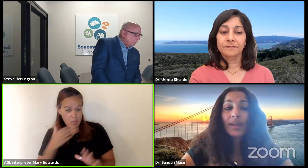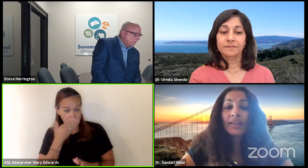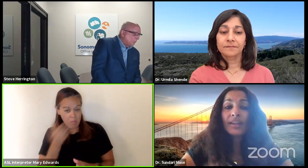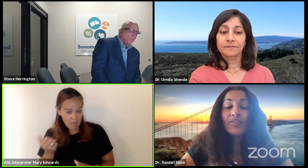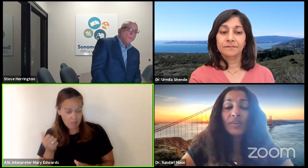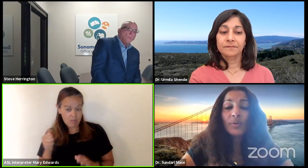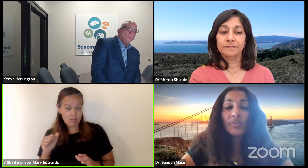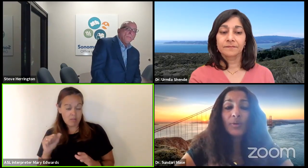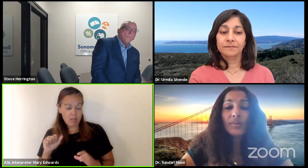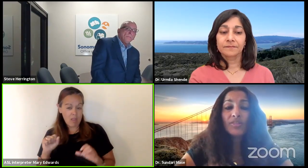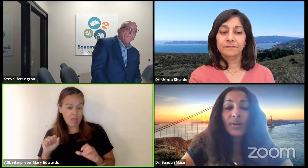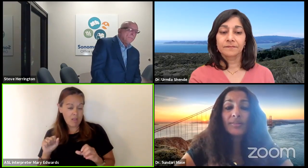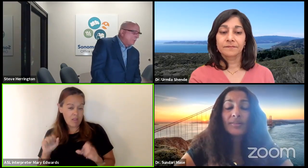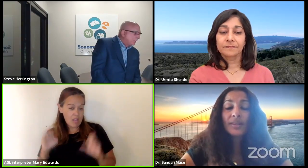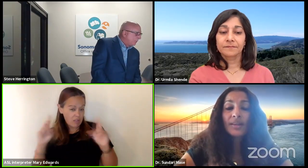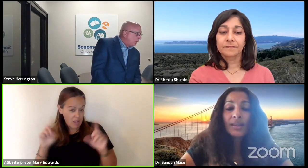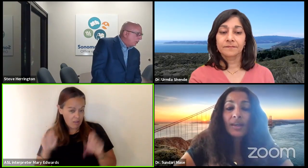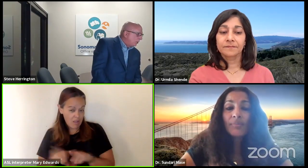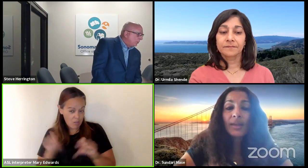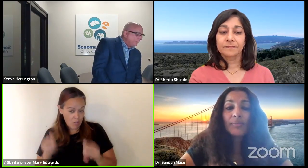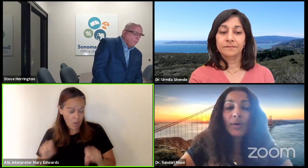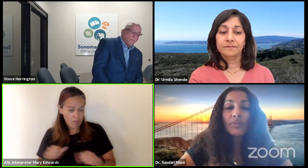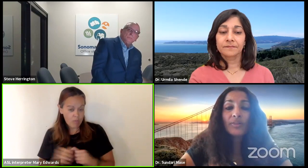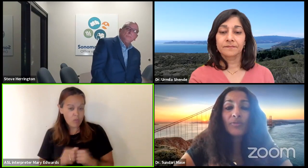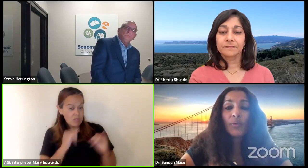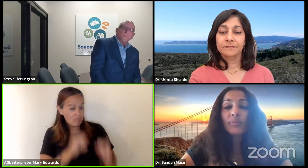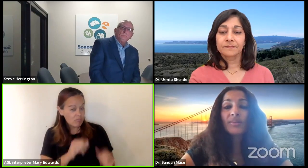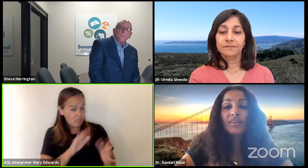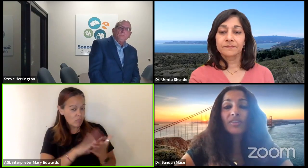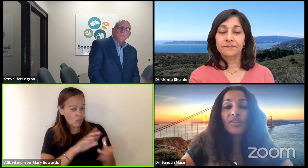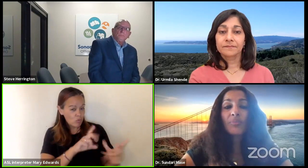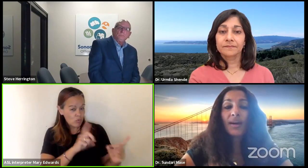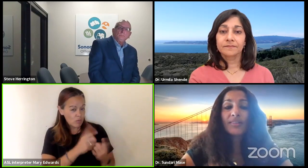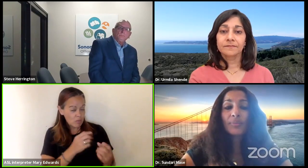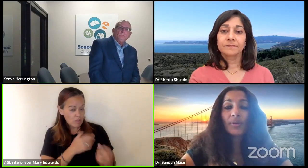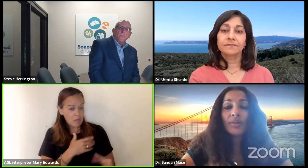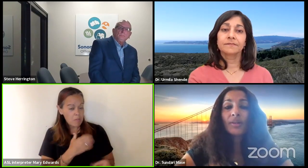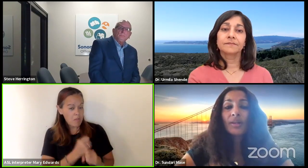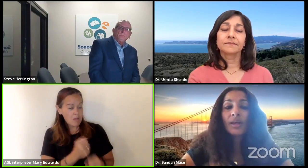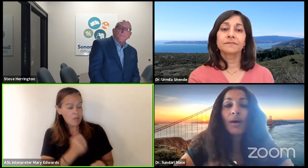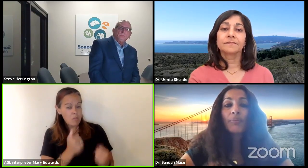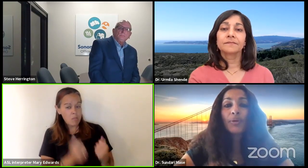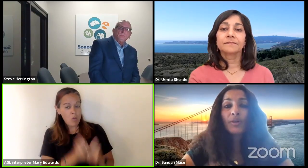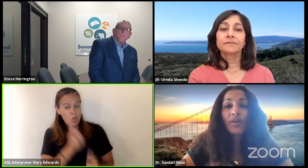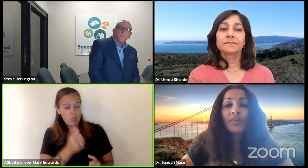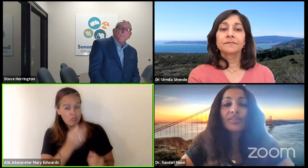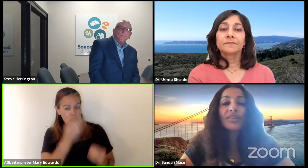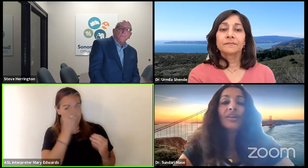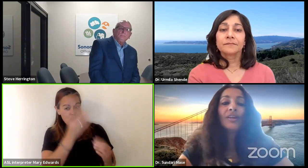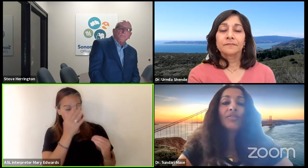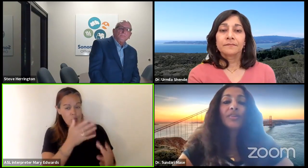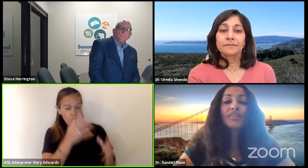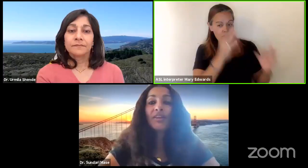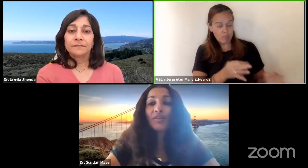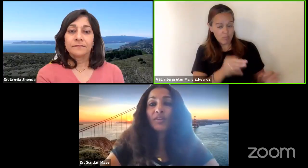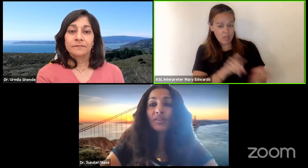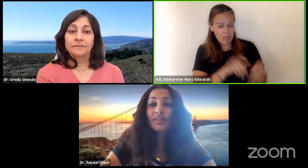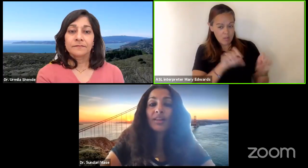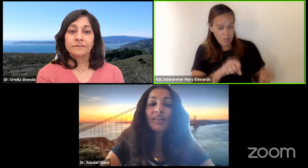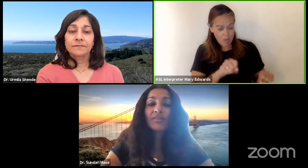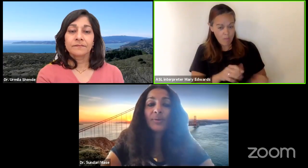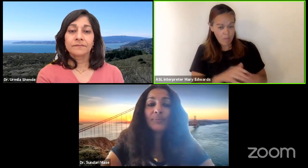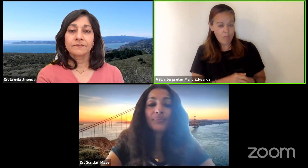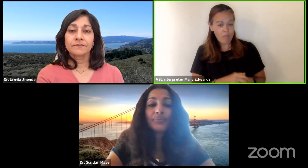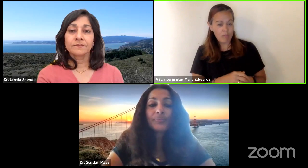and individual school districts can make the most informed decisions possible about protocols for a safe